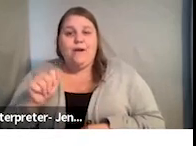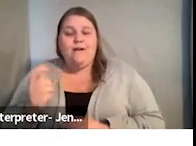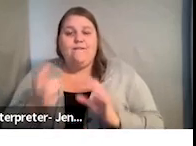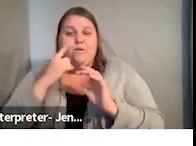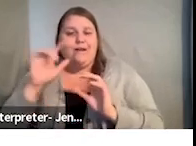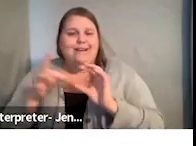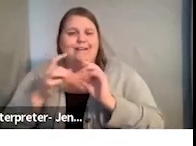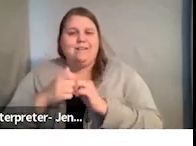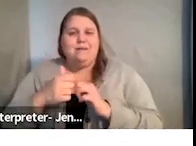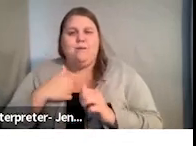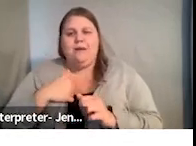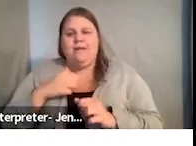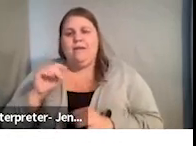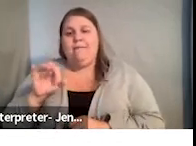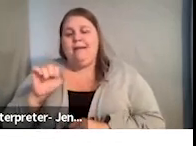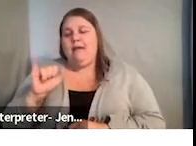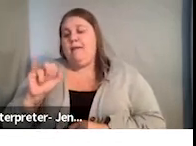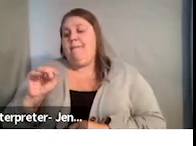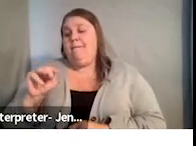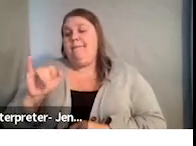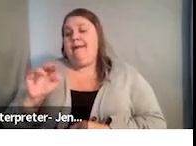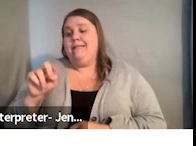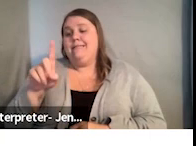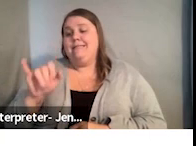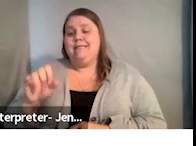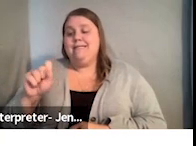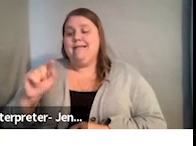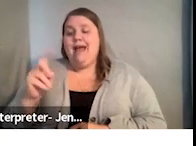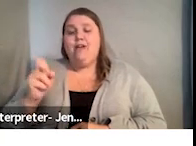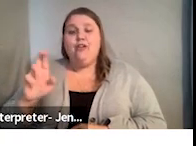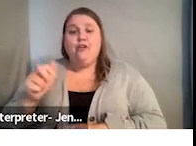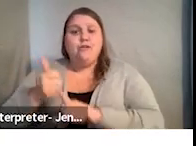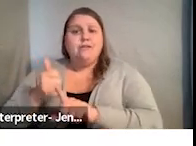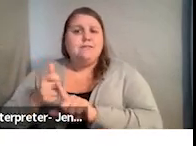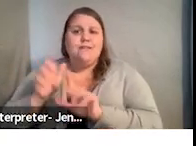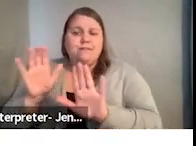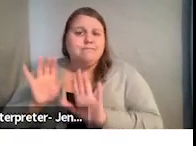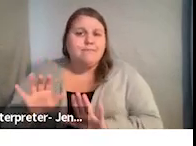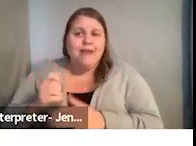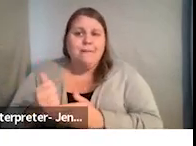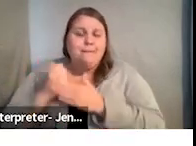with Mindy Sadler. Uh-huh. Yep. She has been very helpful.